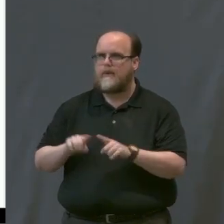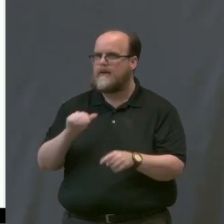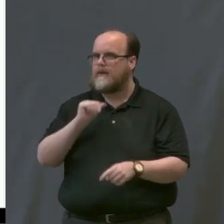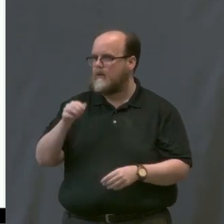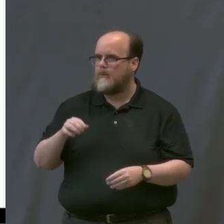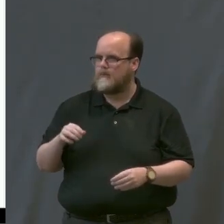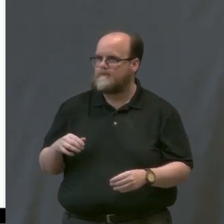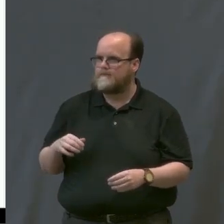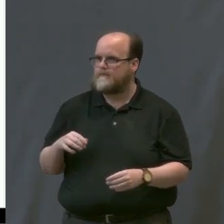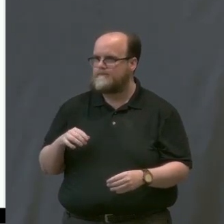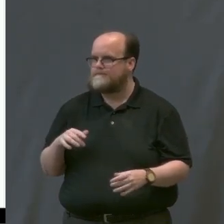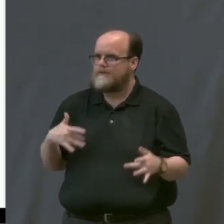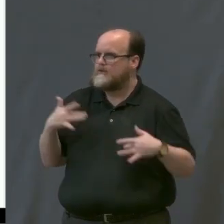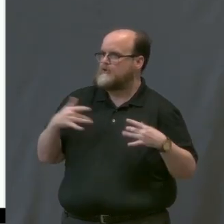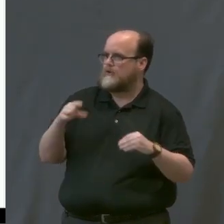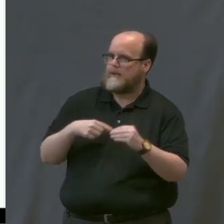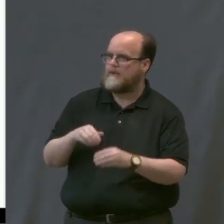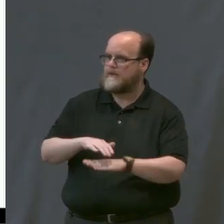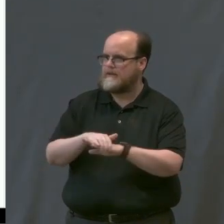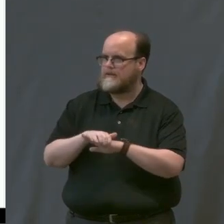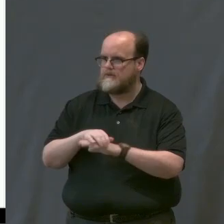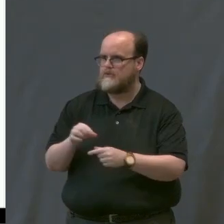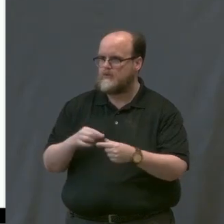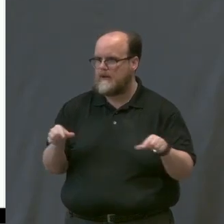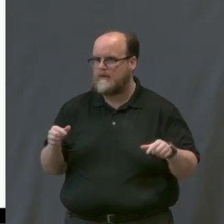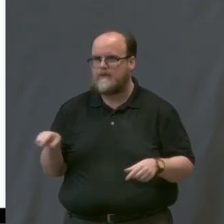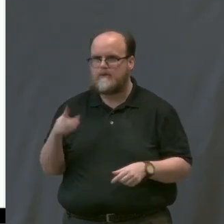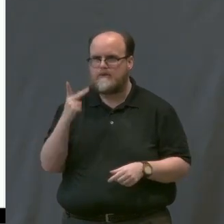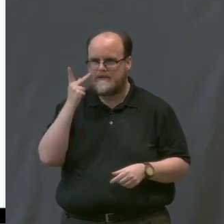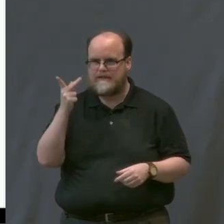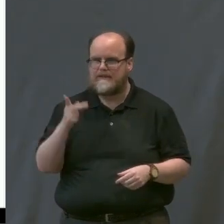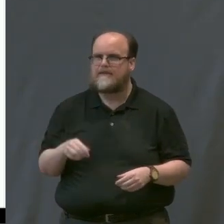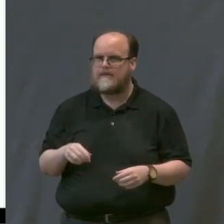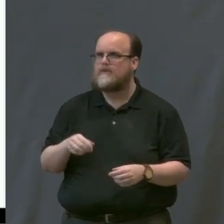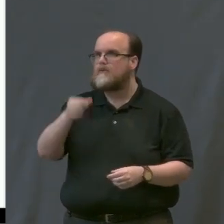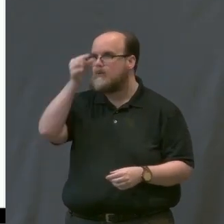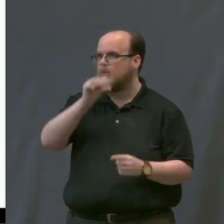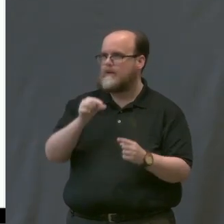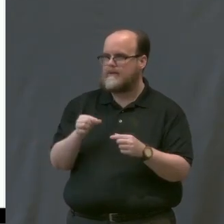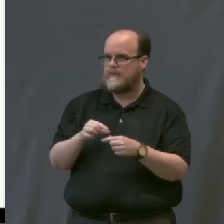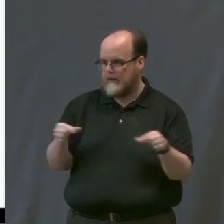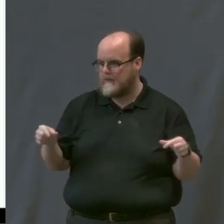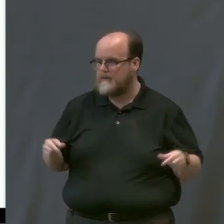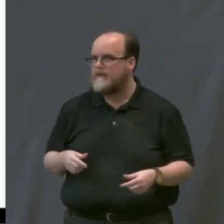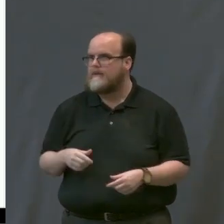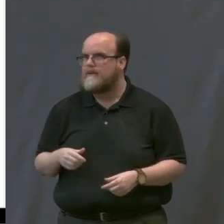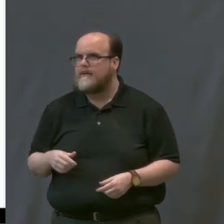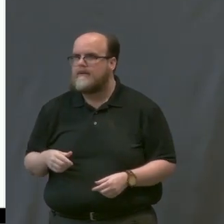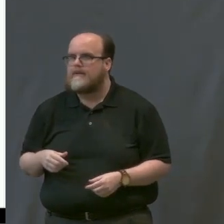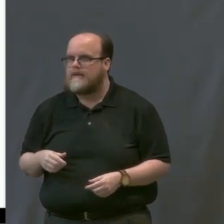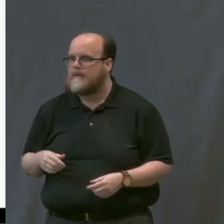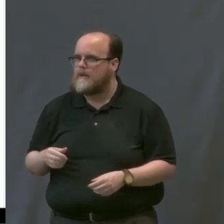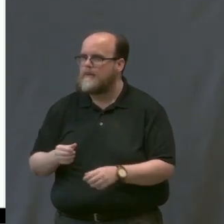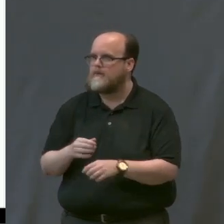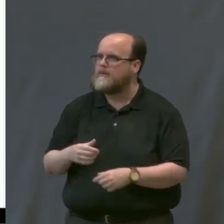English grammar. You're actually seeing, for lack of a better term, the Greek grammar. So it makes for some